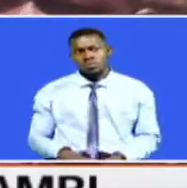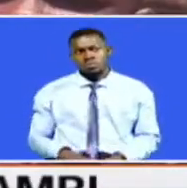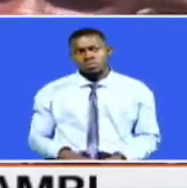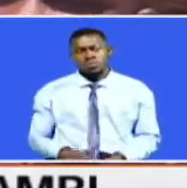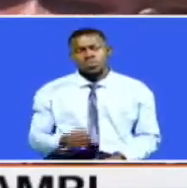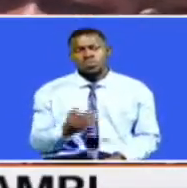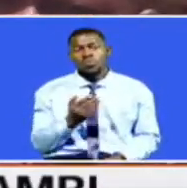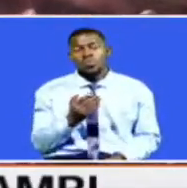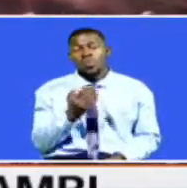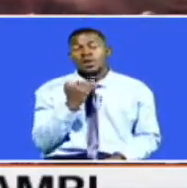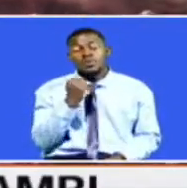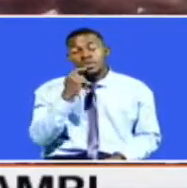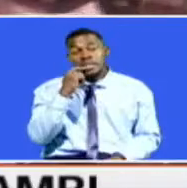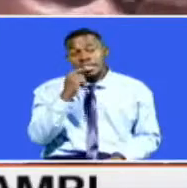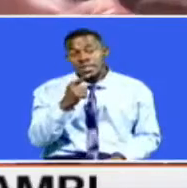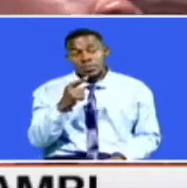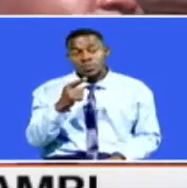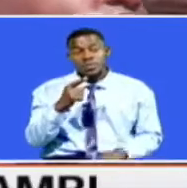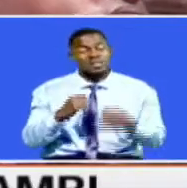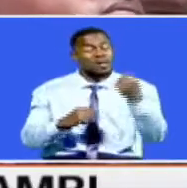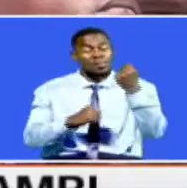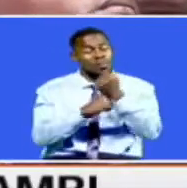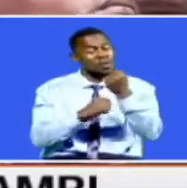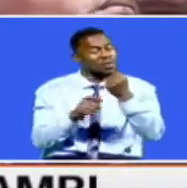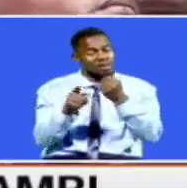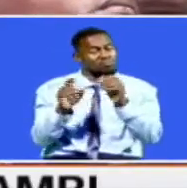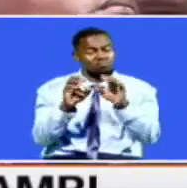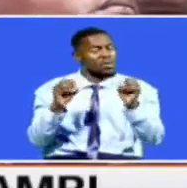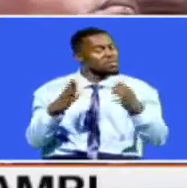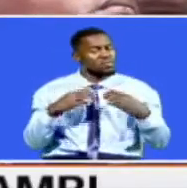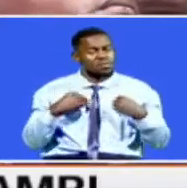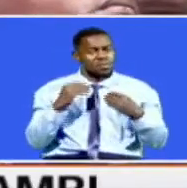we want to say we are against this one and we will not accept this one.